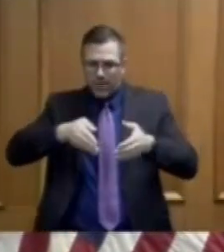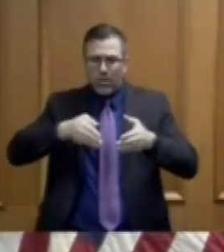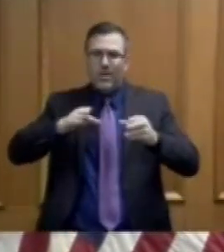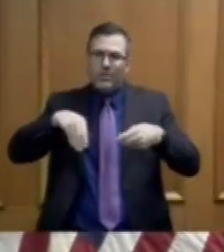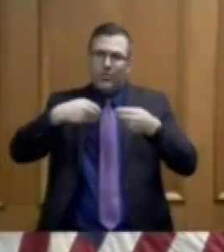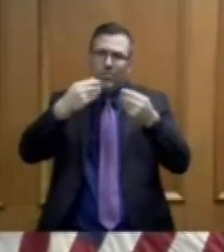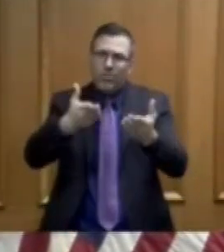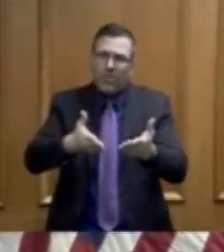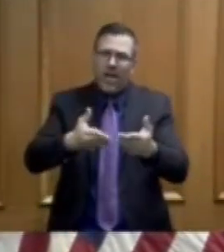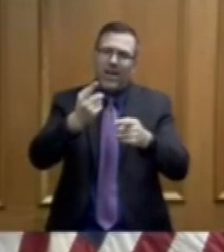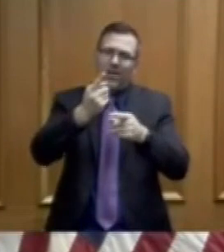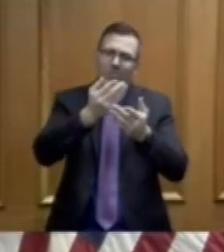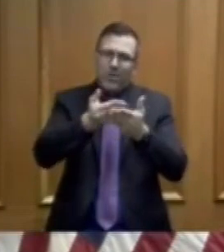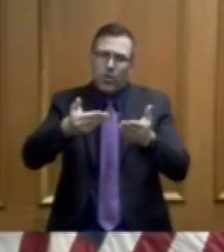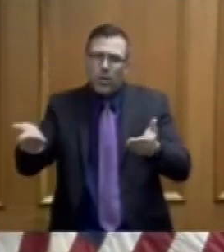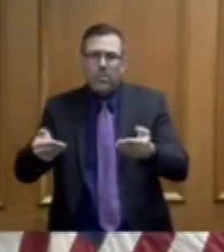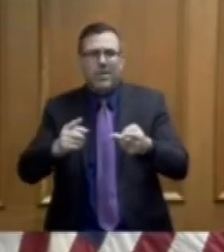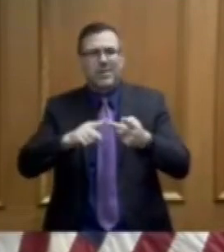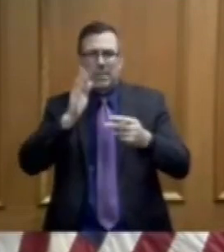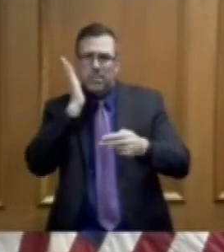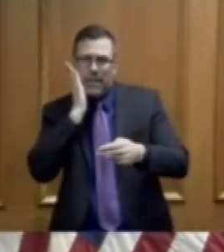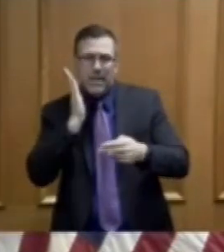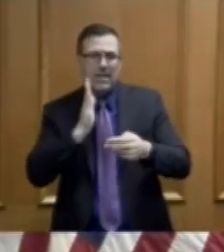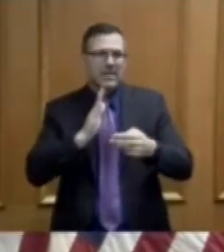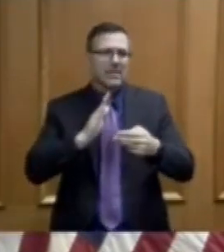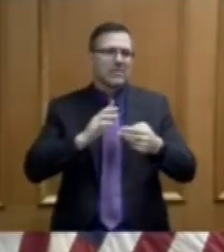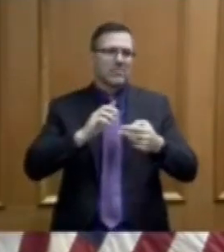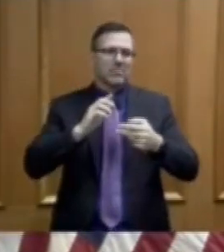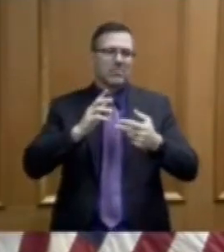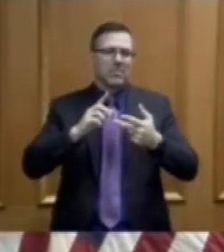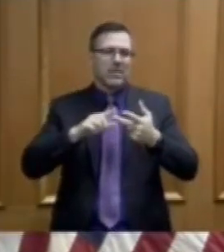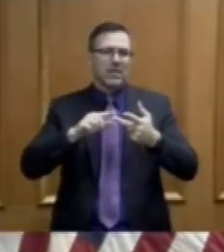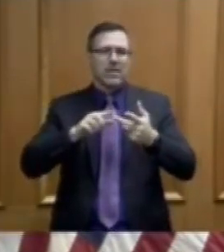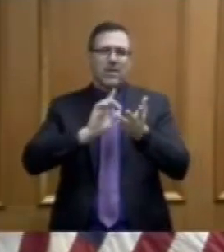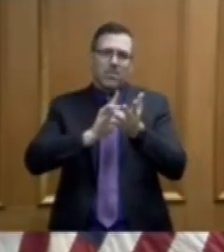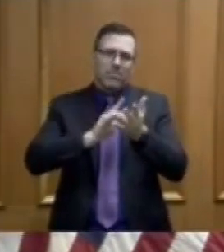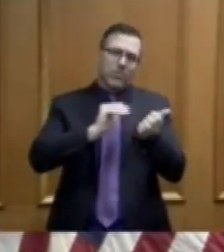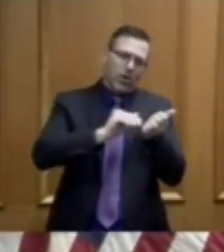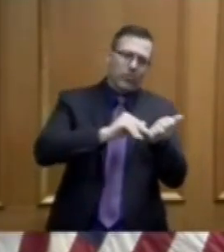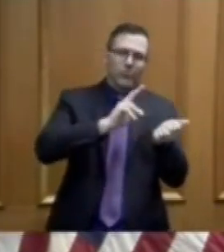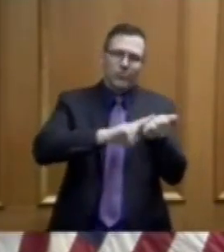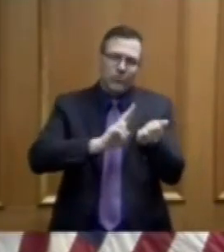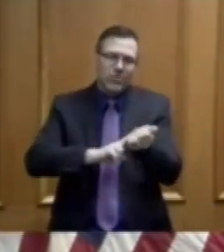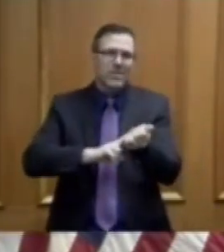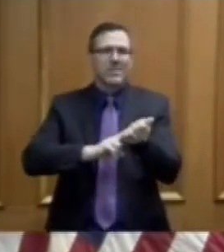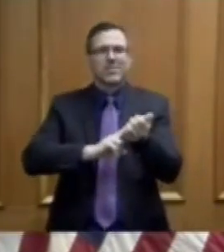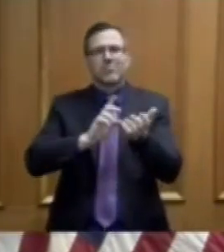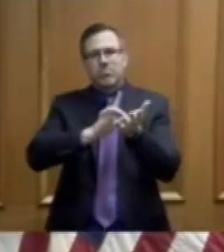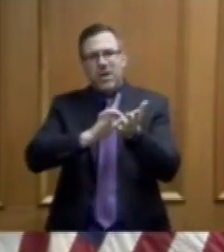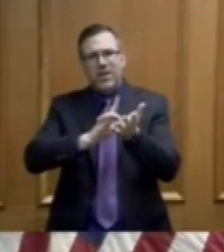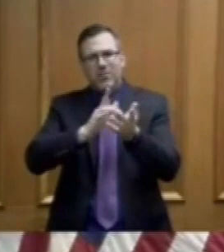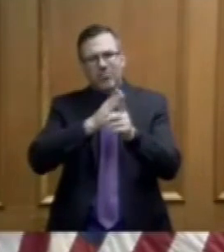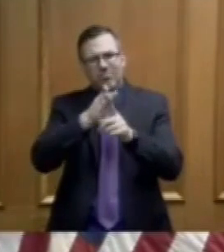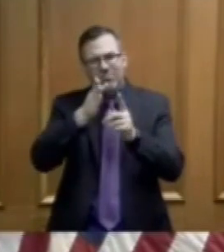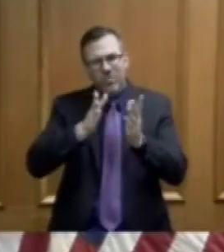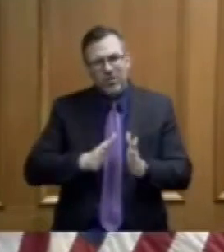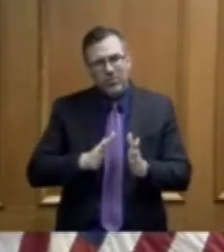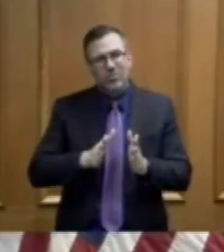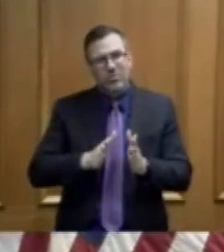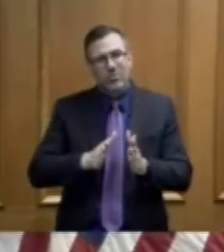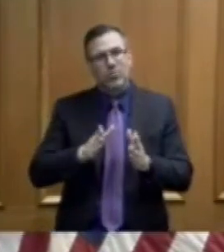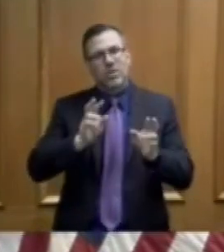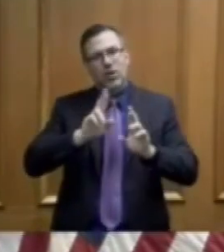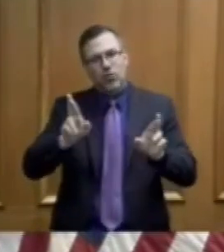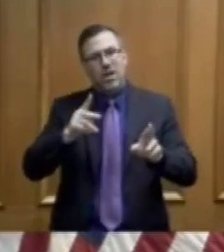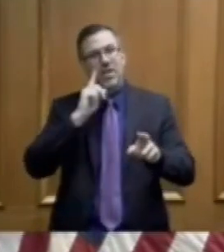of equipment, the right number of beds, the right number of medical providers to meet the surge that's coming in the weeks ahead.